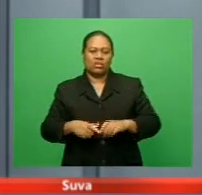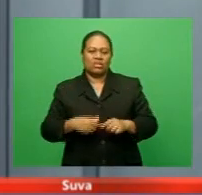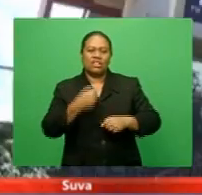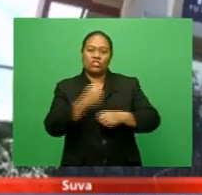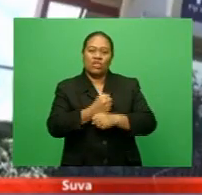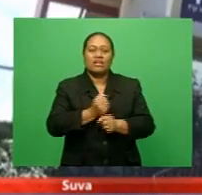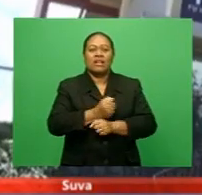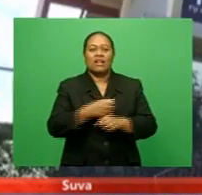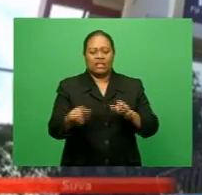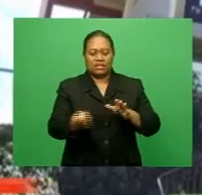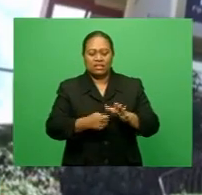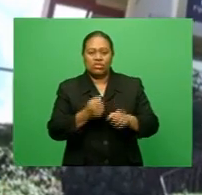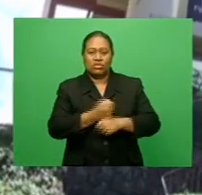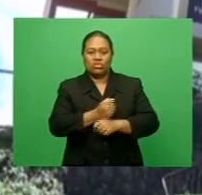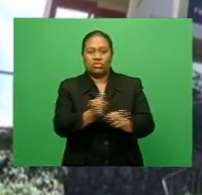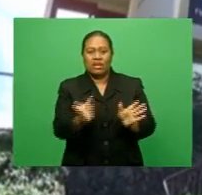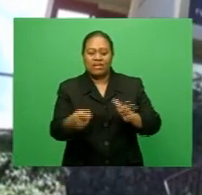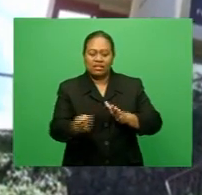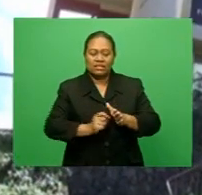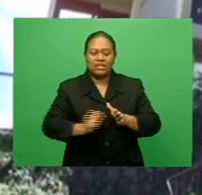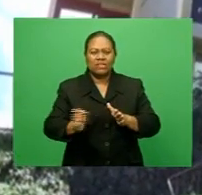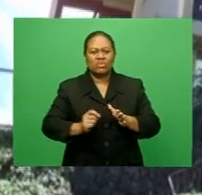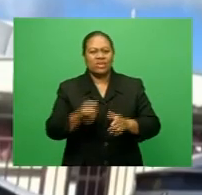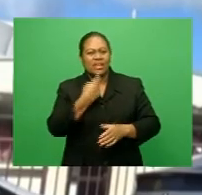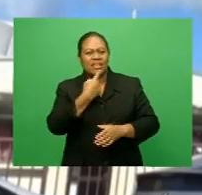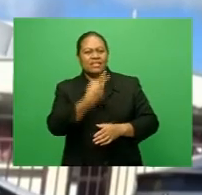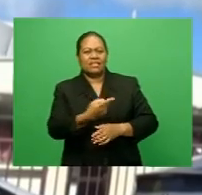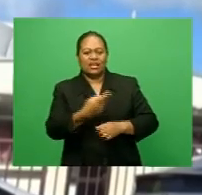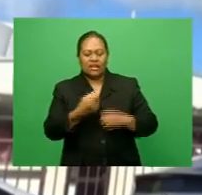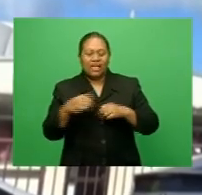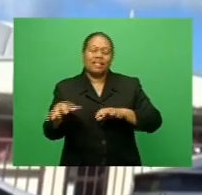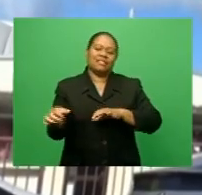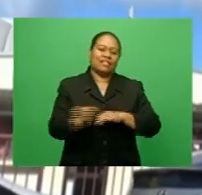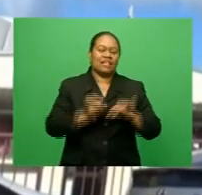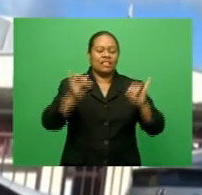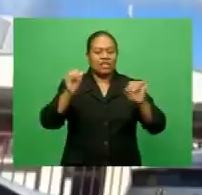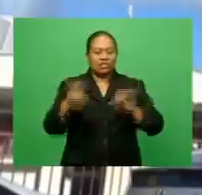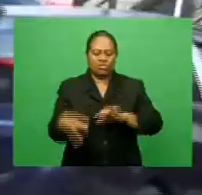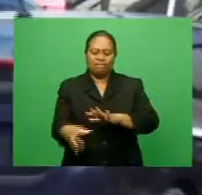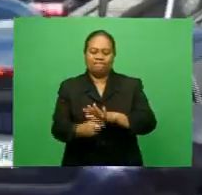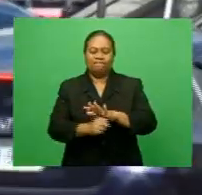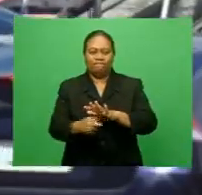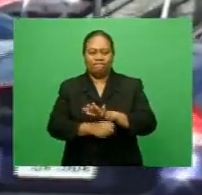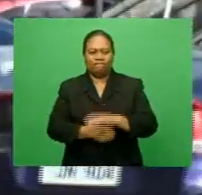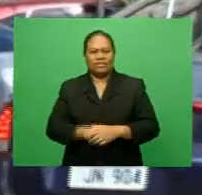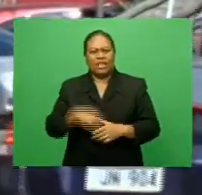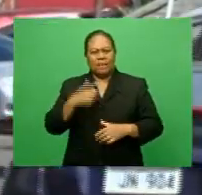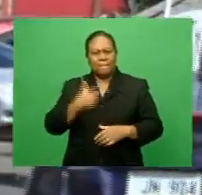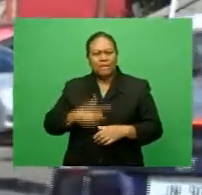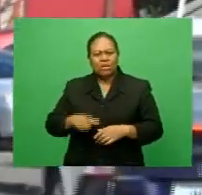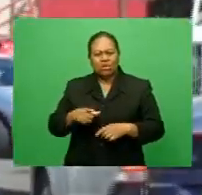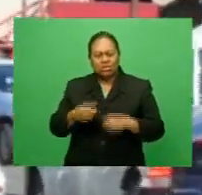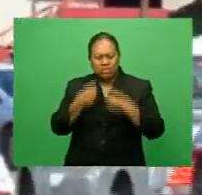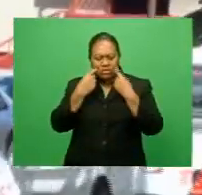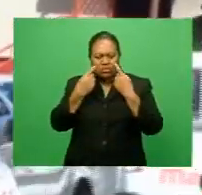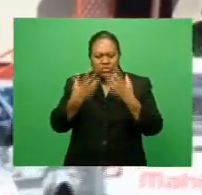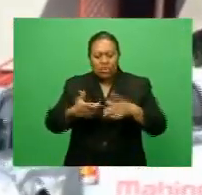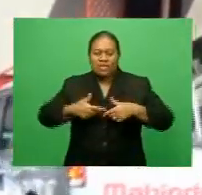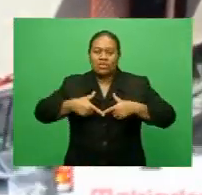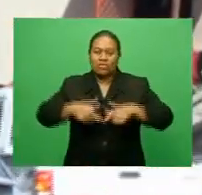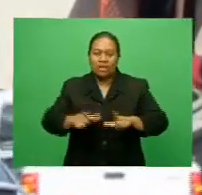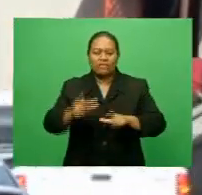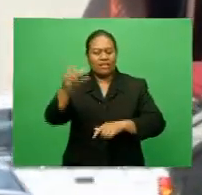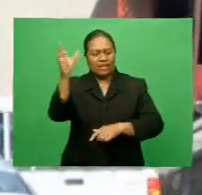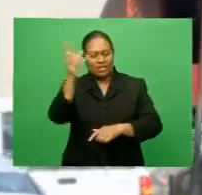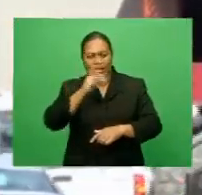General Vinyana Namosi Maluwa took the matter up to FICAC in relation to allegations of possible breaches of travel and